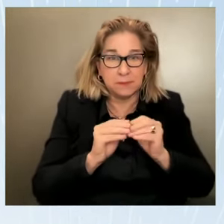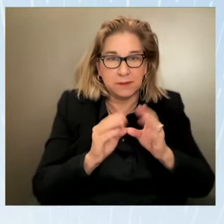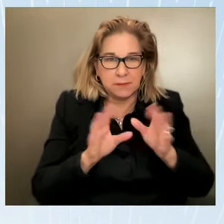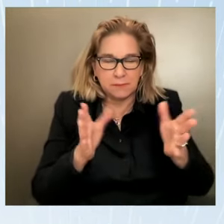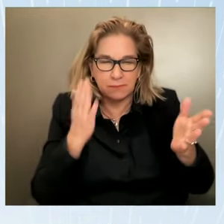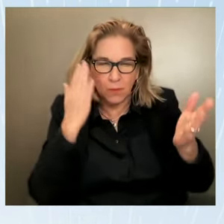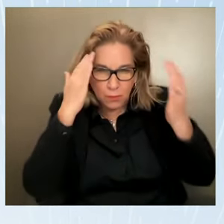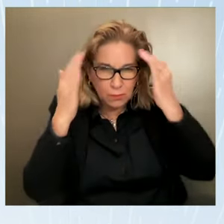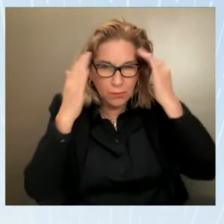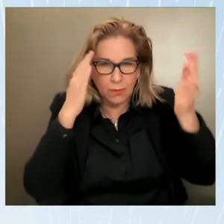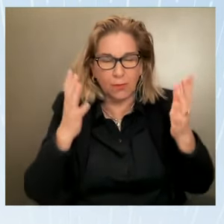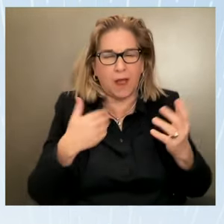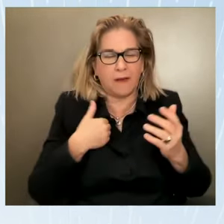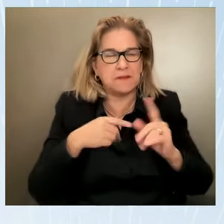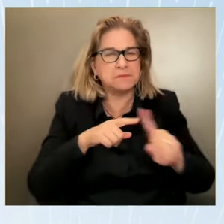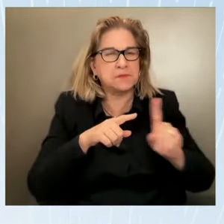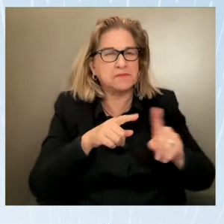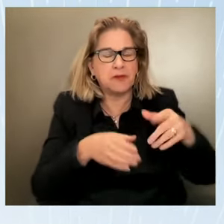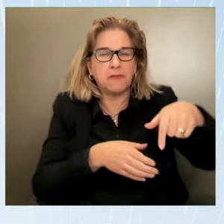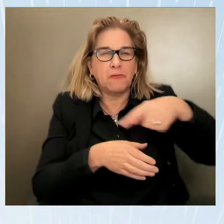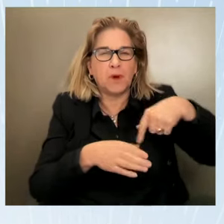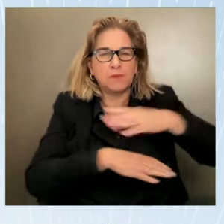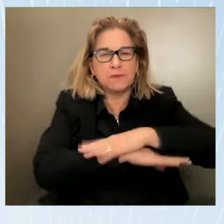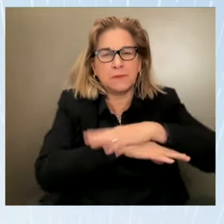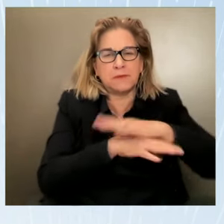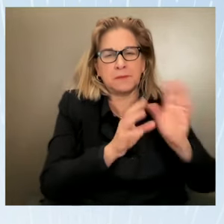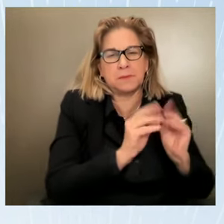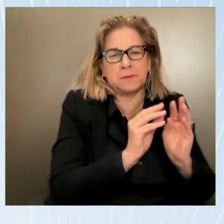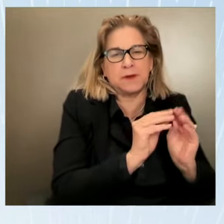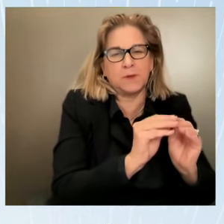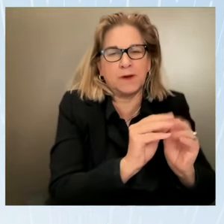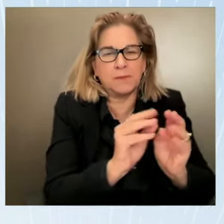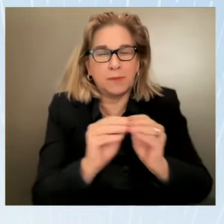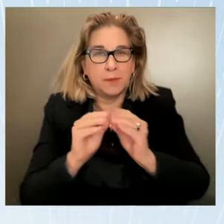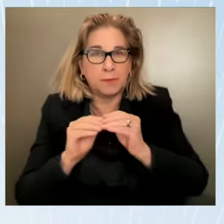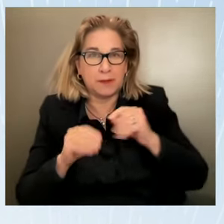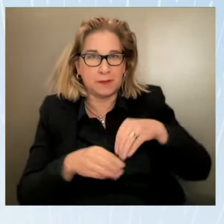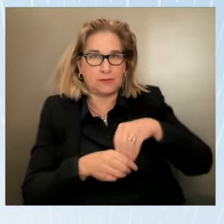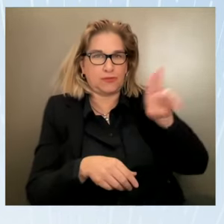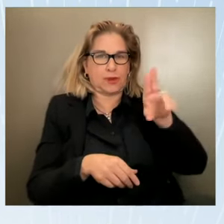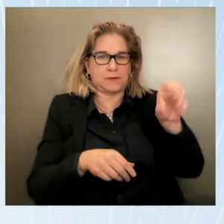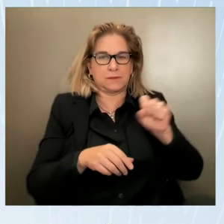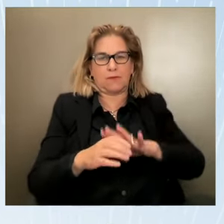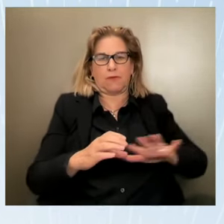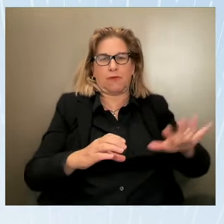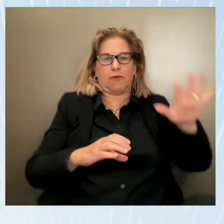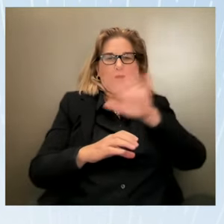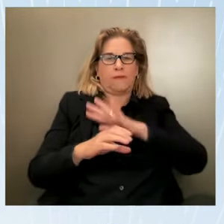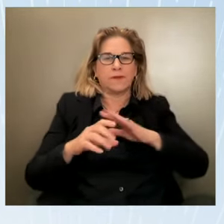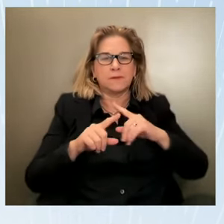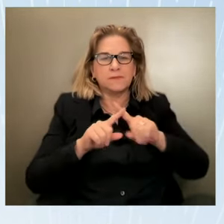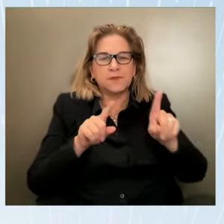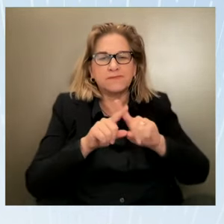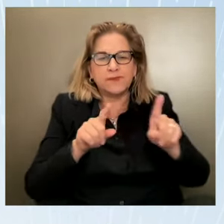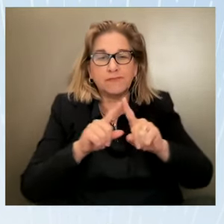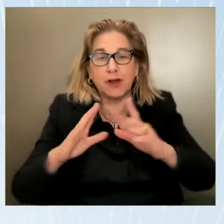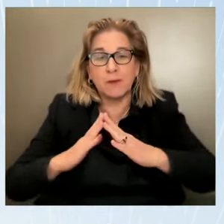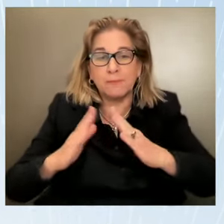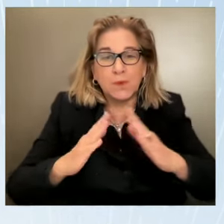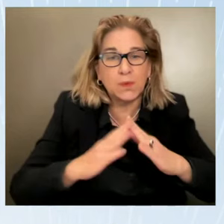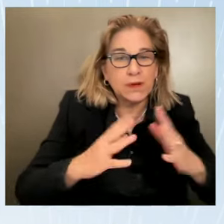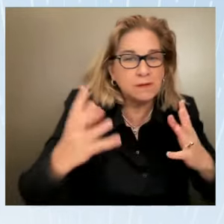country to engage with different communities on topics related to the intersection of systemic racism and human